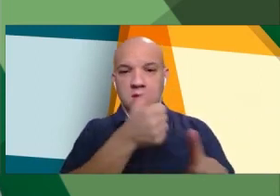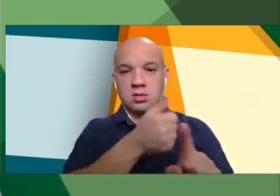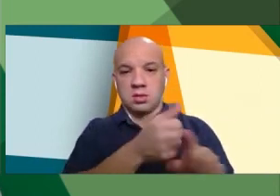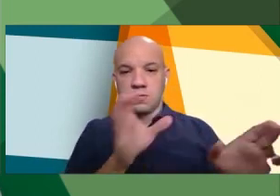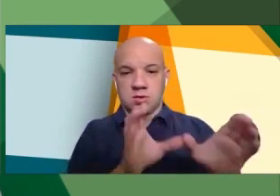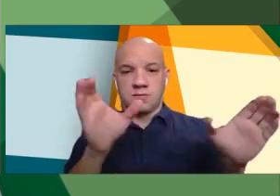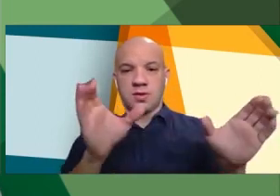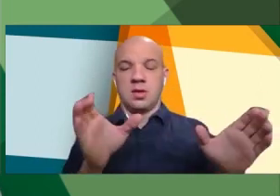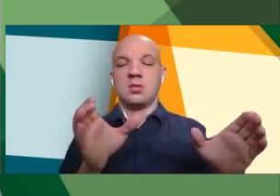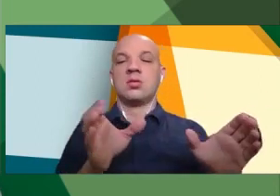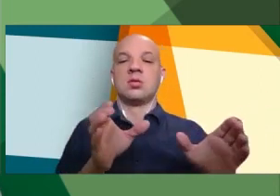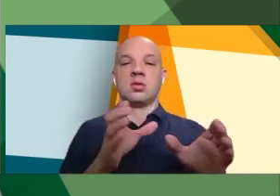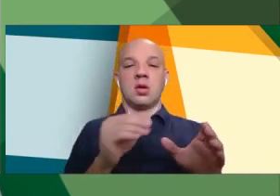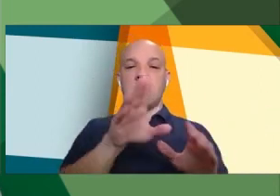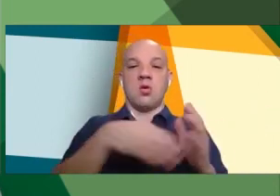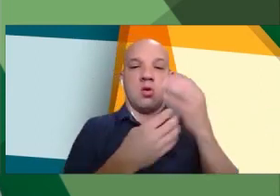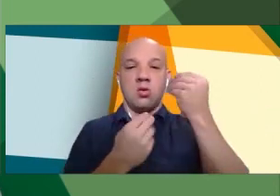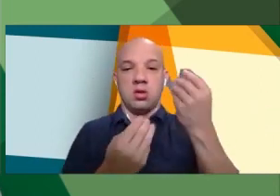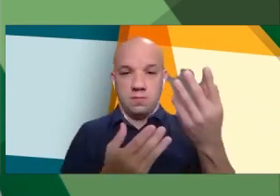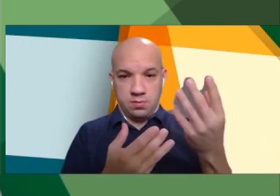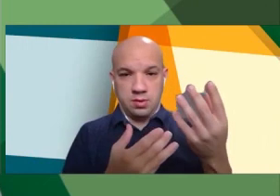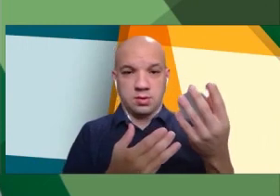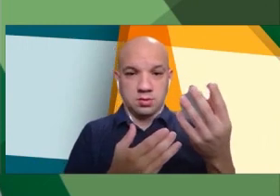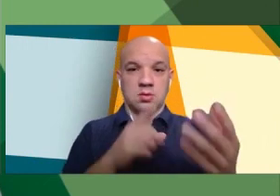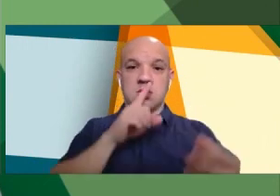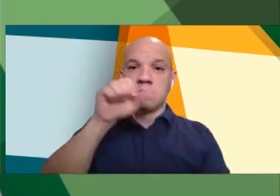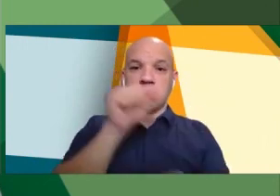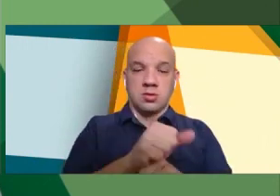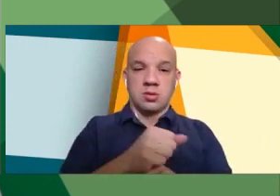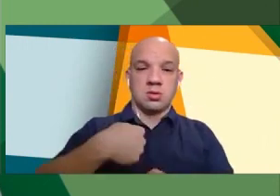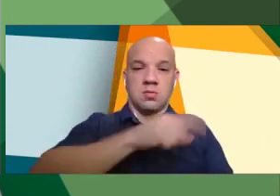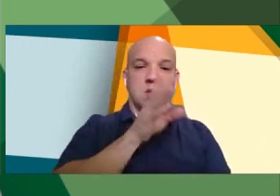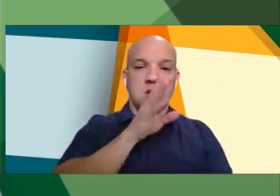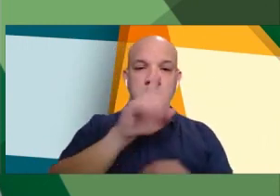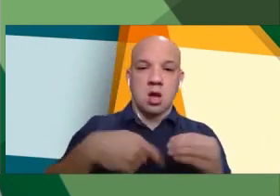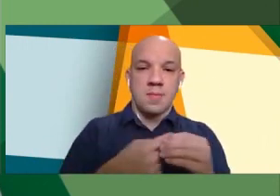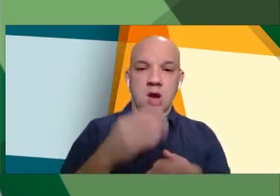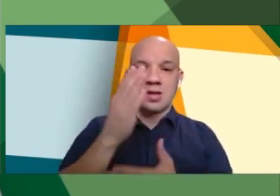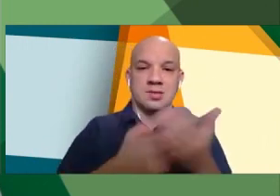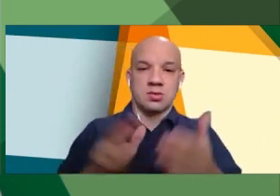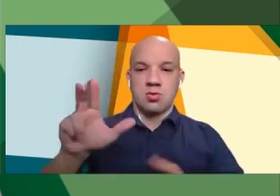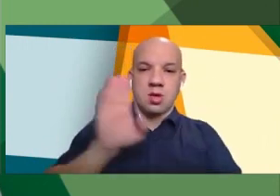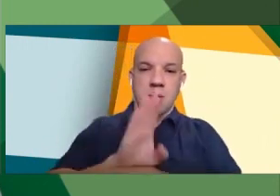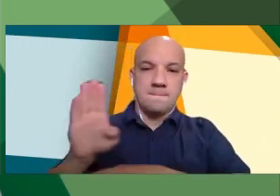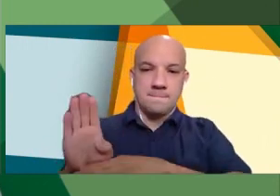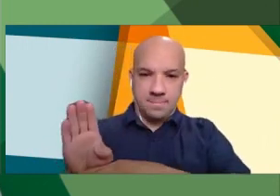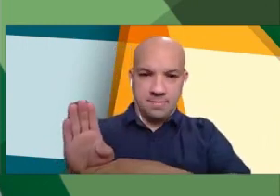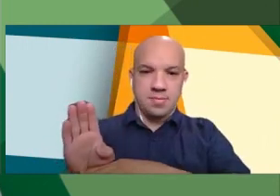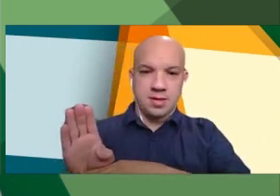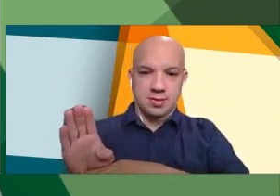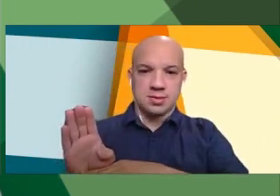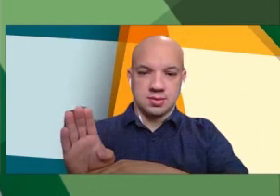self-certifications, and that information to be sure that we are talking about a Section 3 business, as